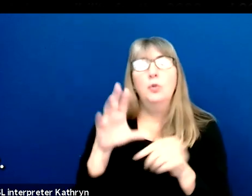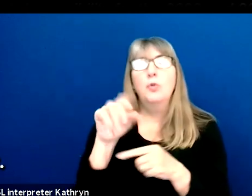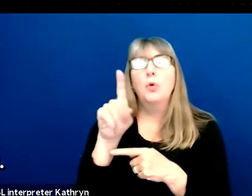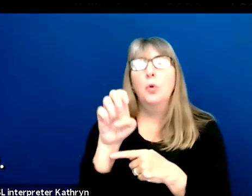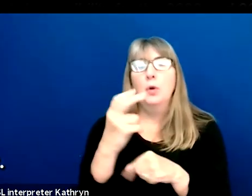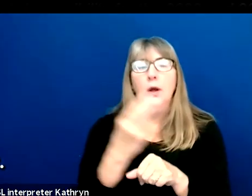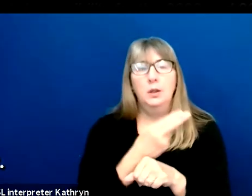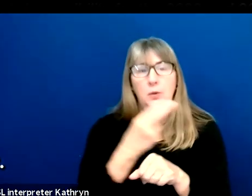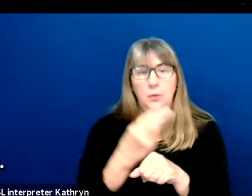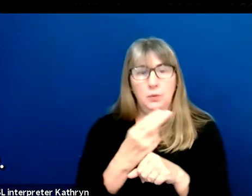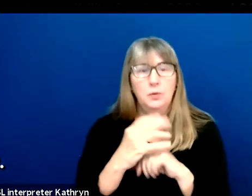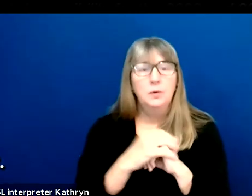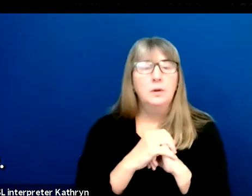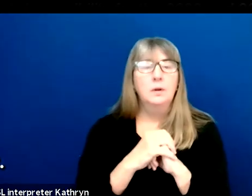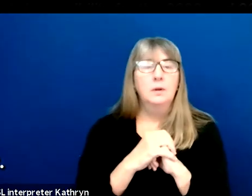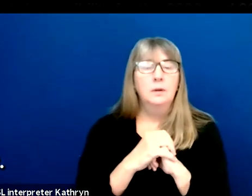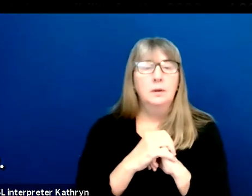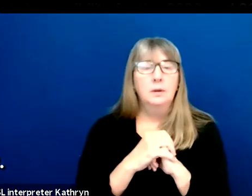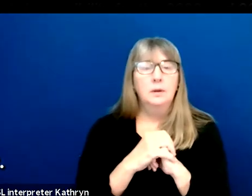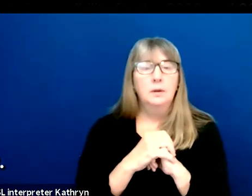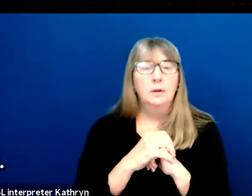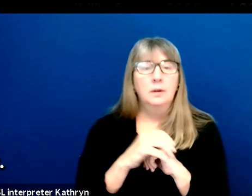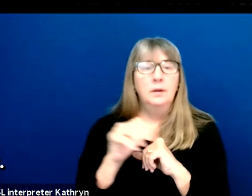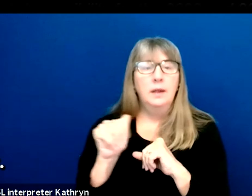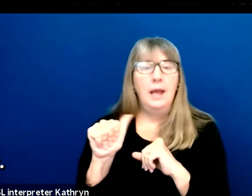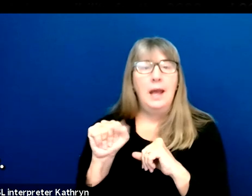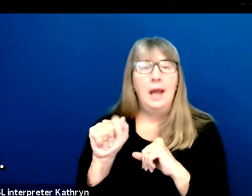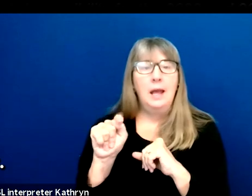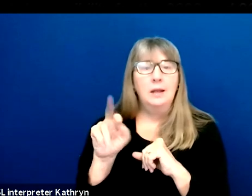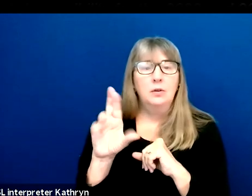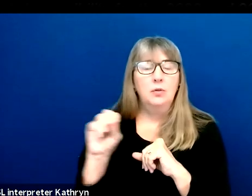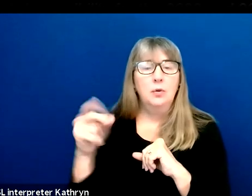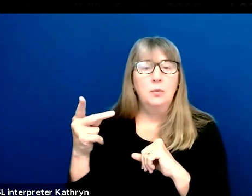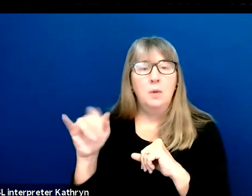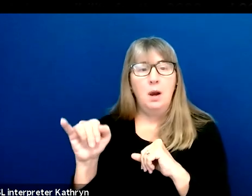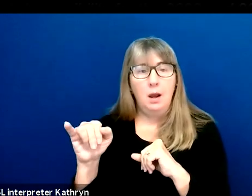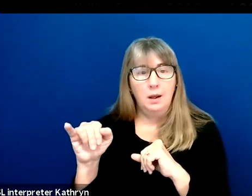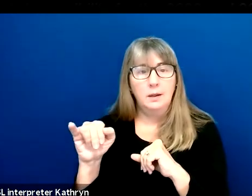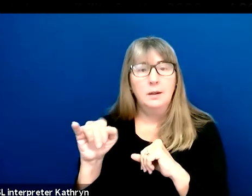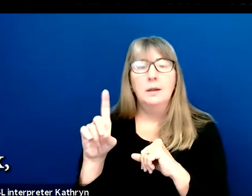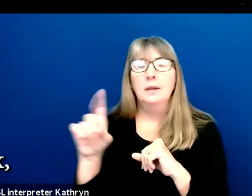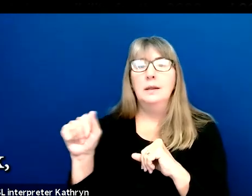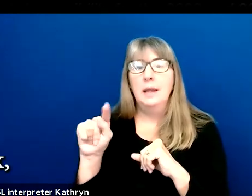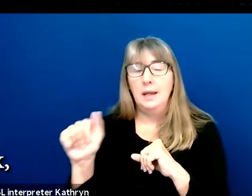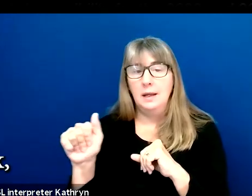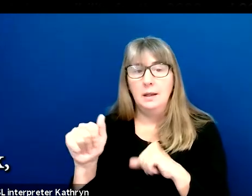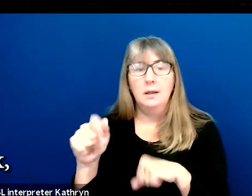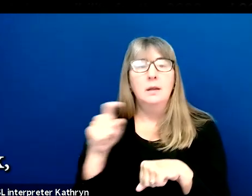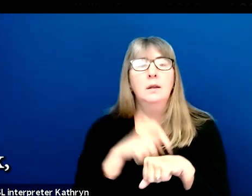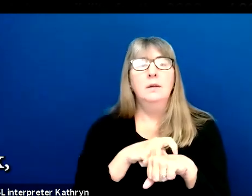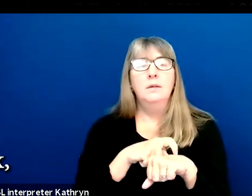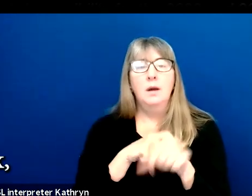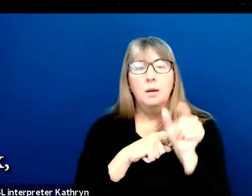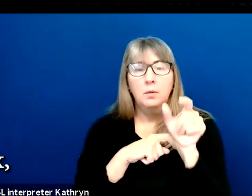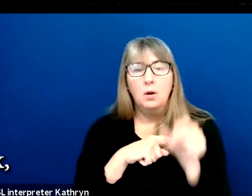used, again, the Astropy table functionality. I read in my data table. My time column and